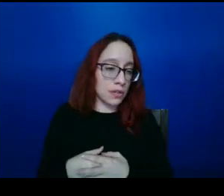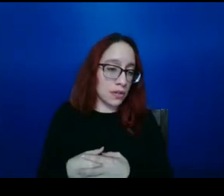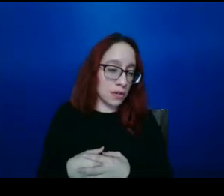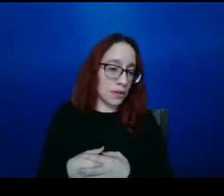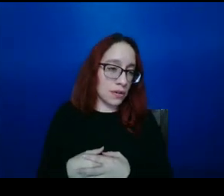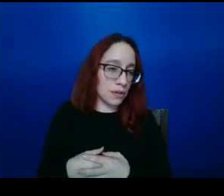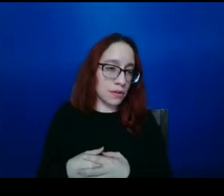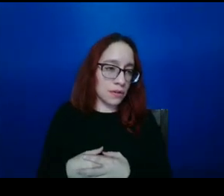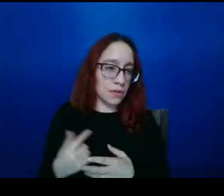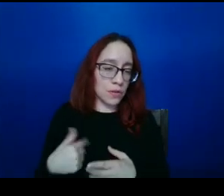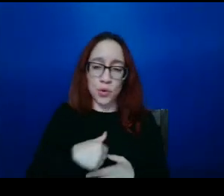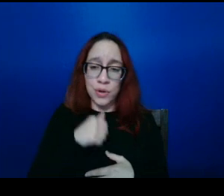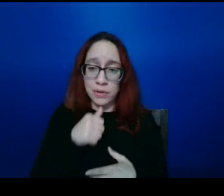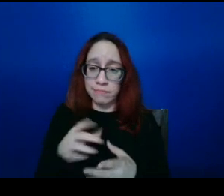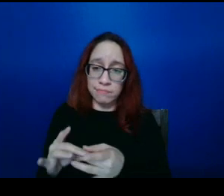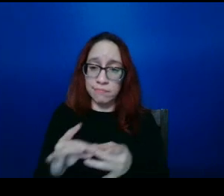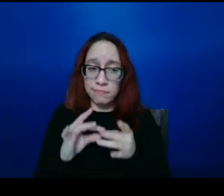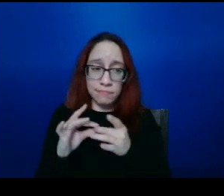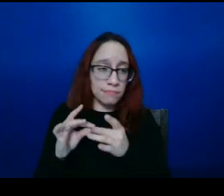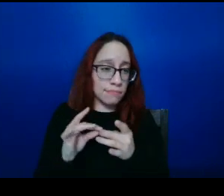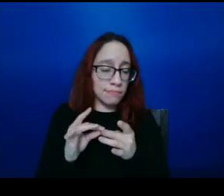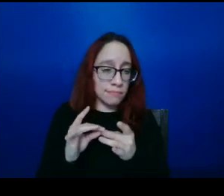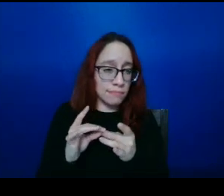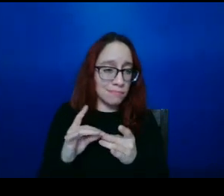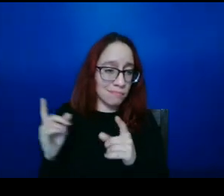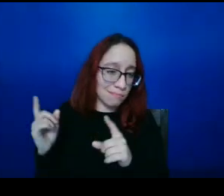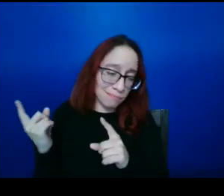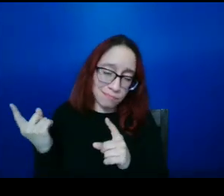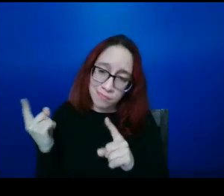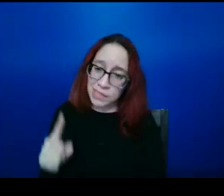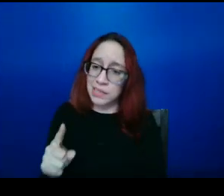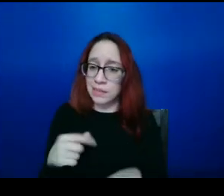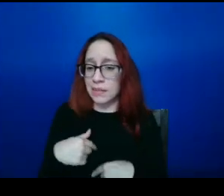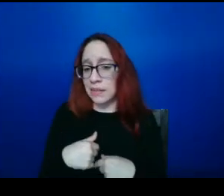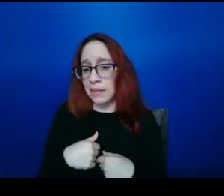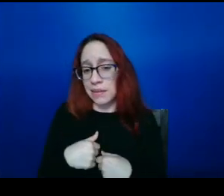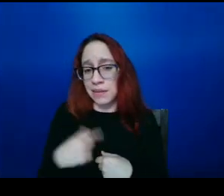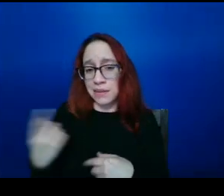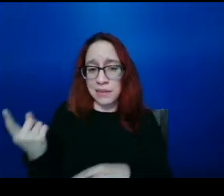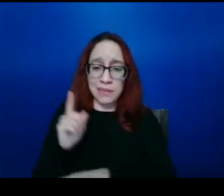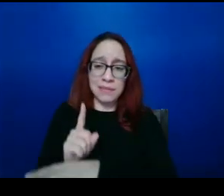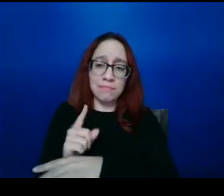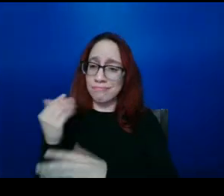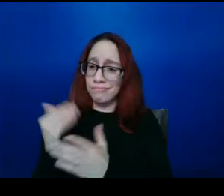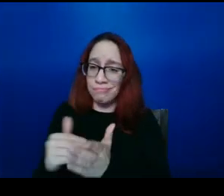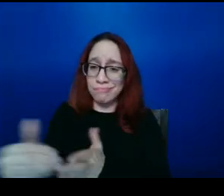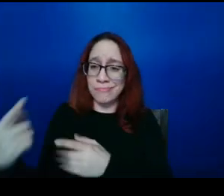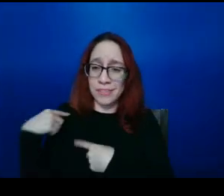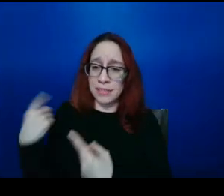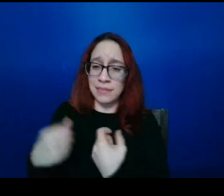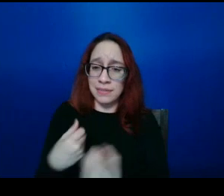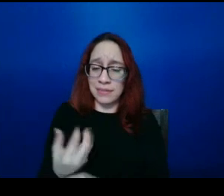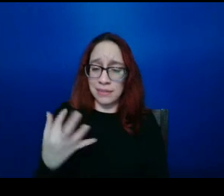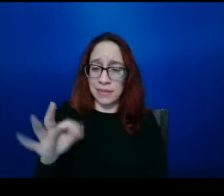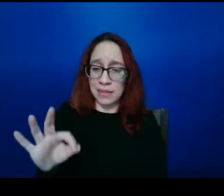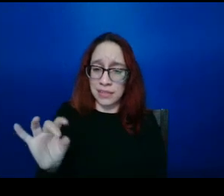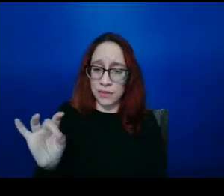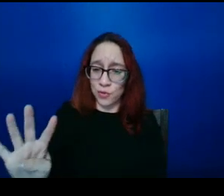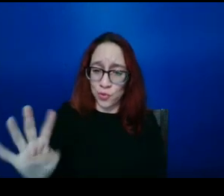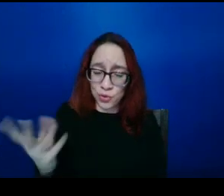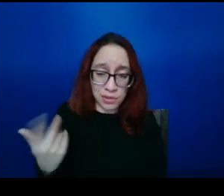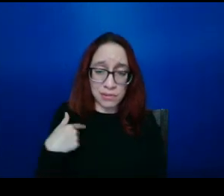We did not coordinate. I've gotten up here, I don't know, hundreds of times since 1984, pretty